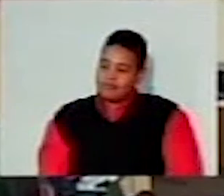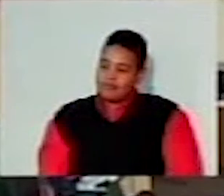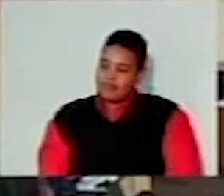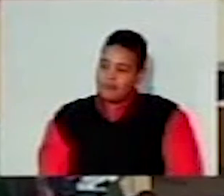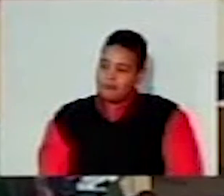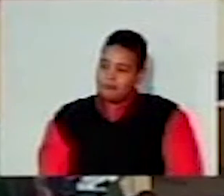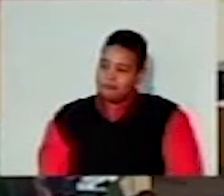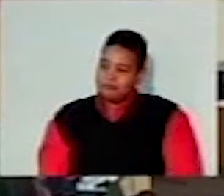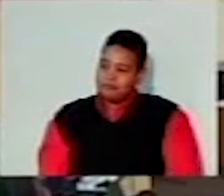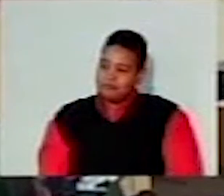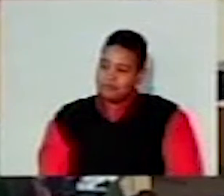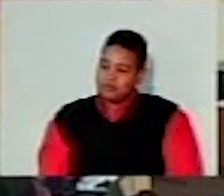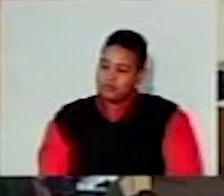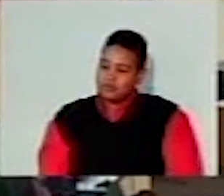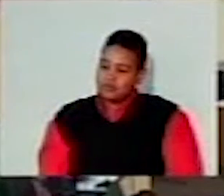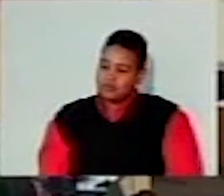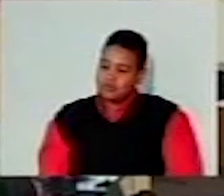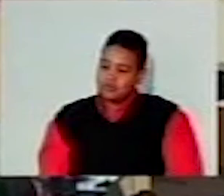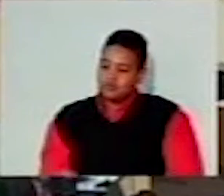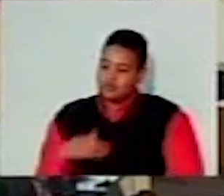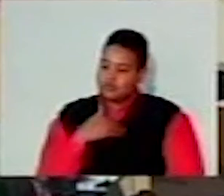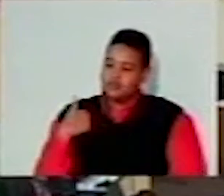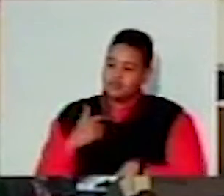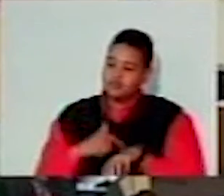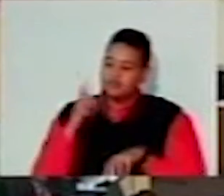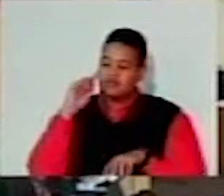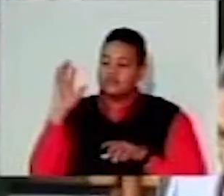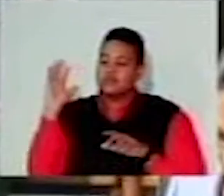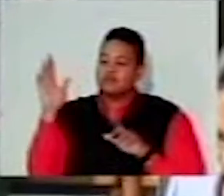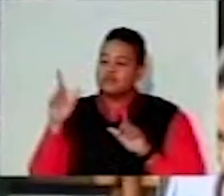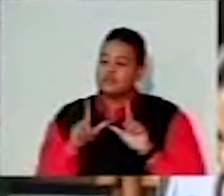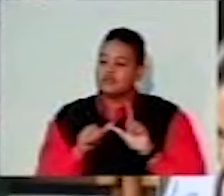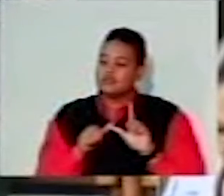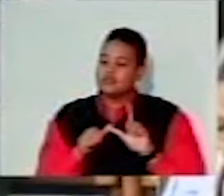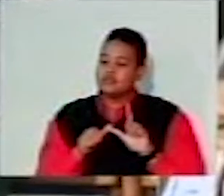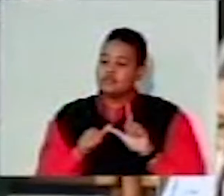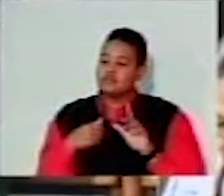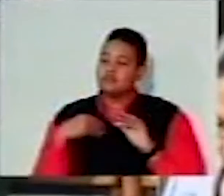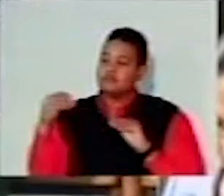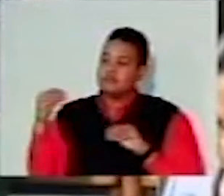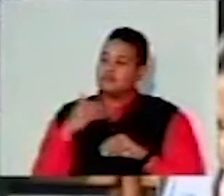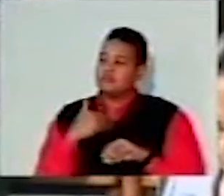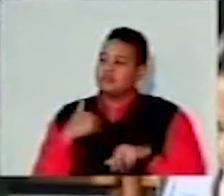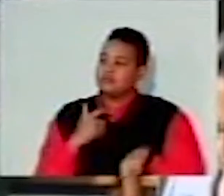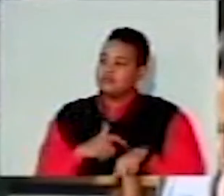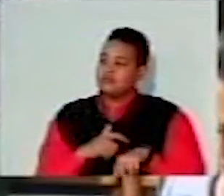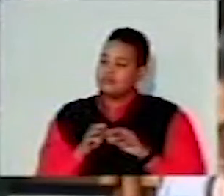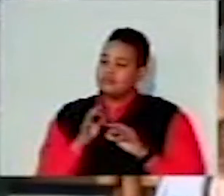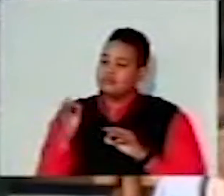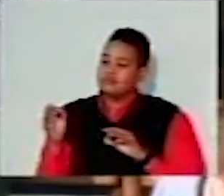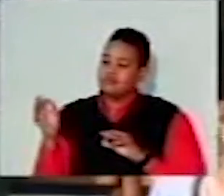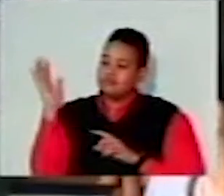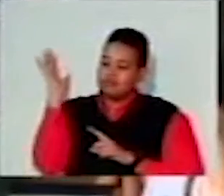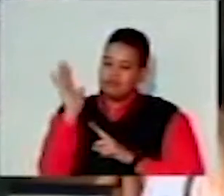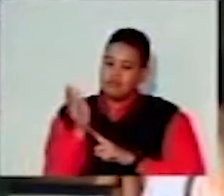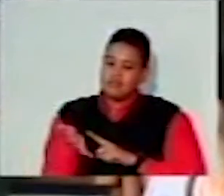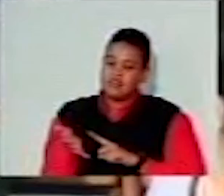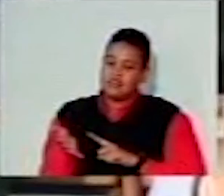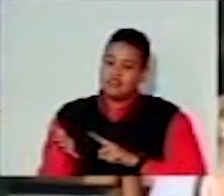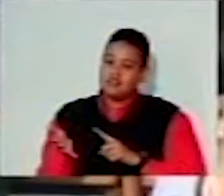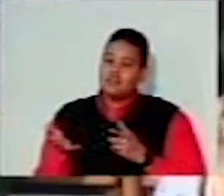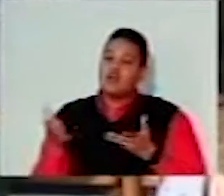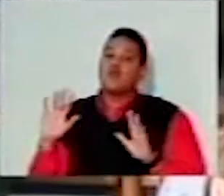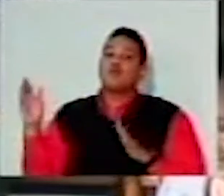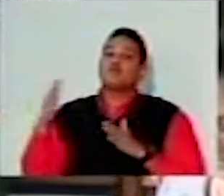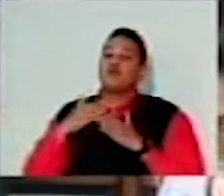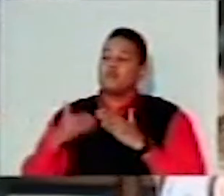Member's time has expired. Mr. Speaker, I move that the member's time be extended by 5